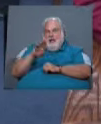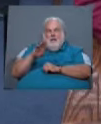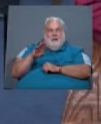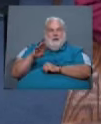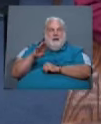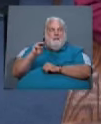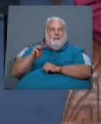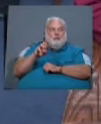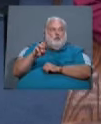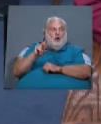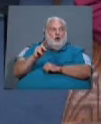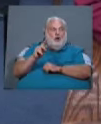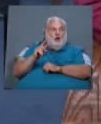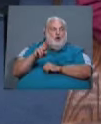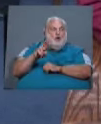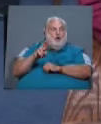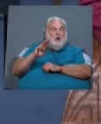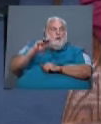Mr. Crump